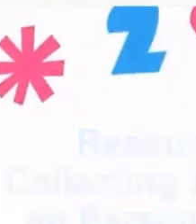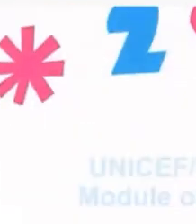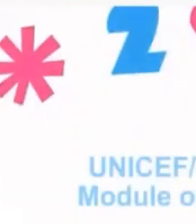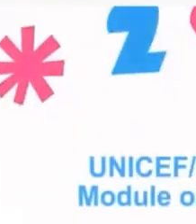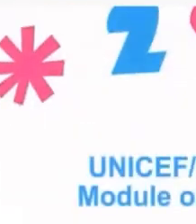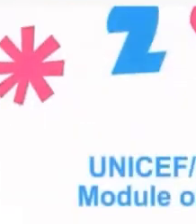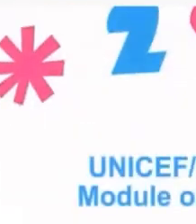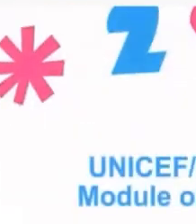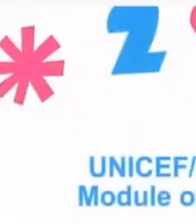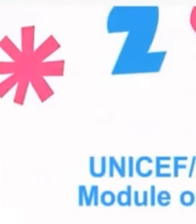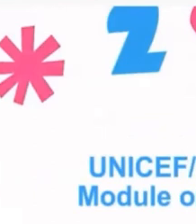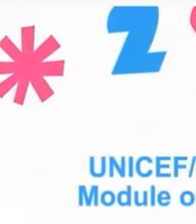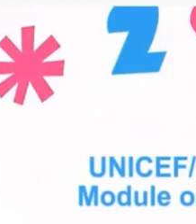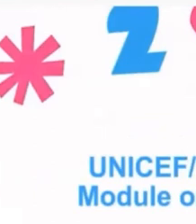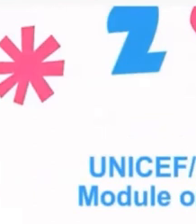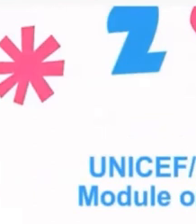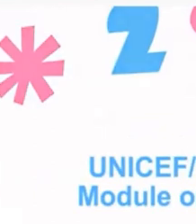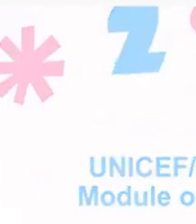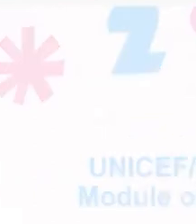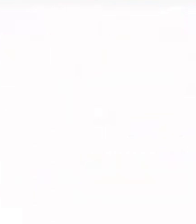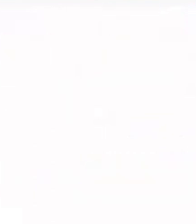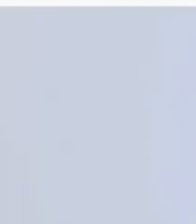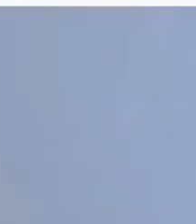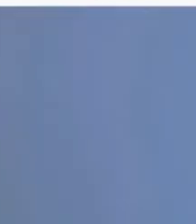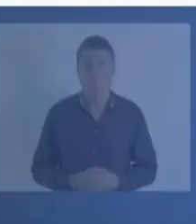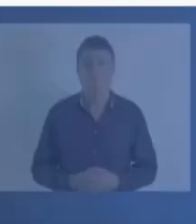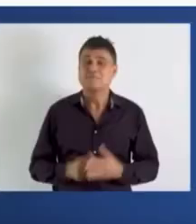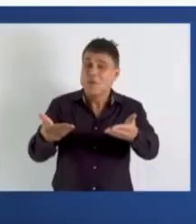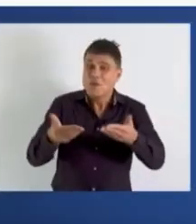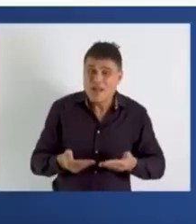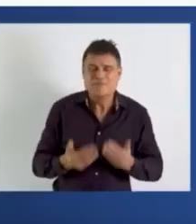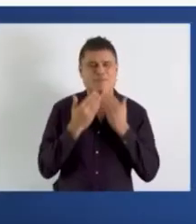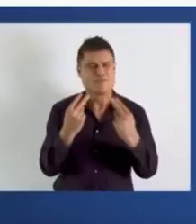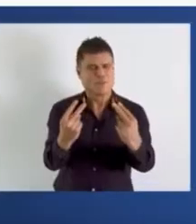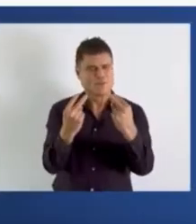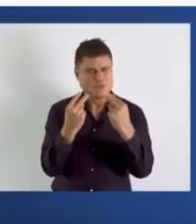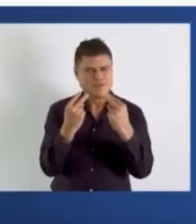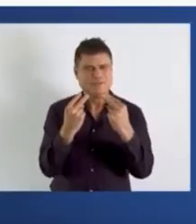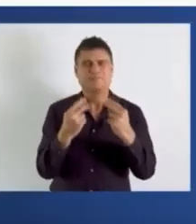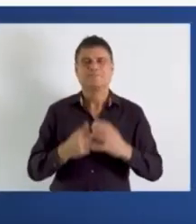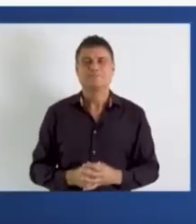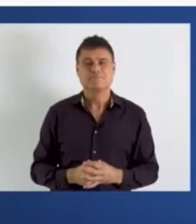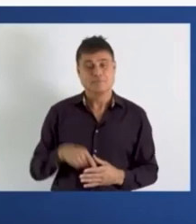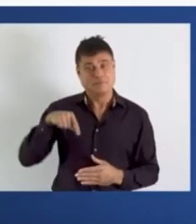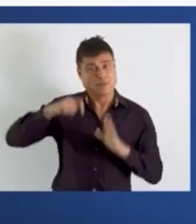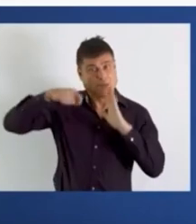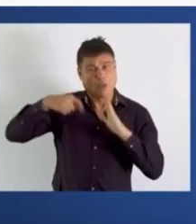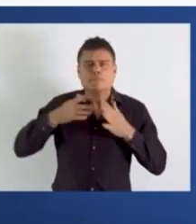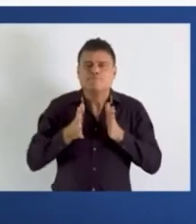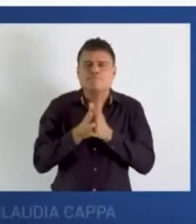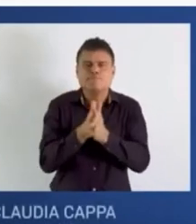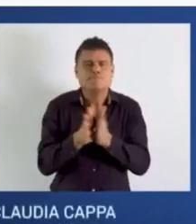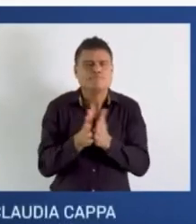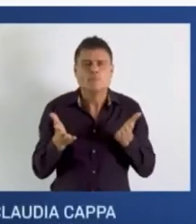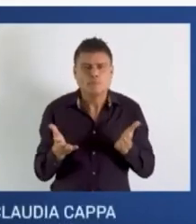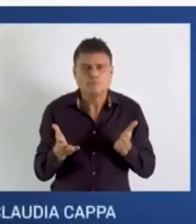child functioning. Claudia Kaplan, Senior Advisor, UNICEF. Welcome and thank you for watching. In this video, I would like to talk